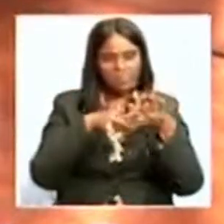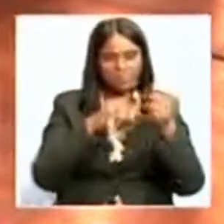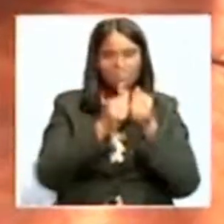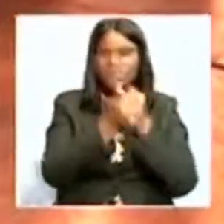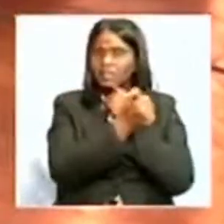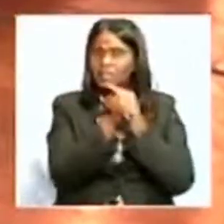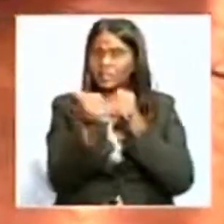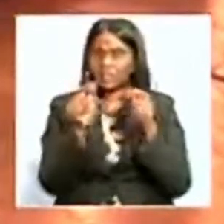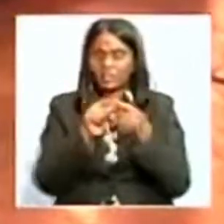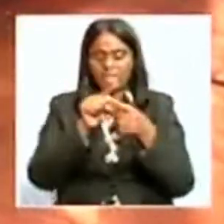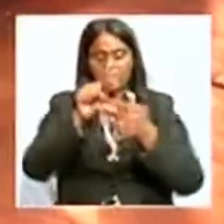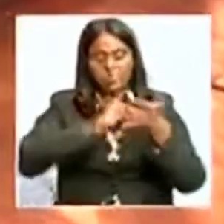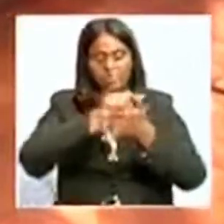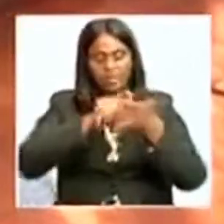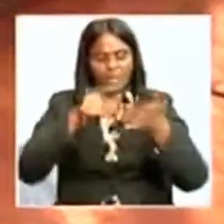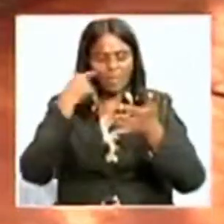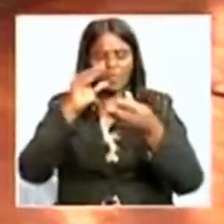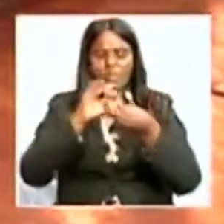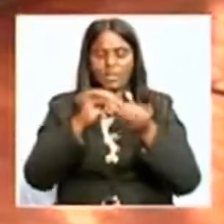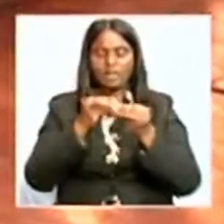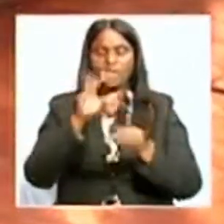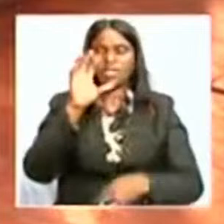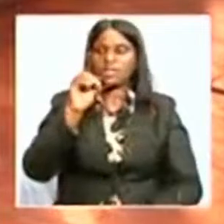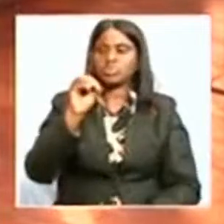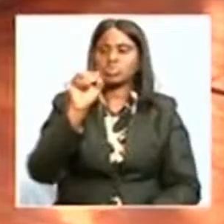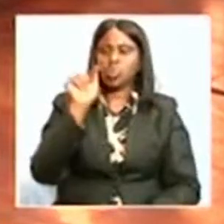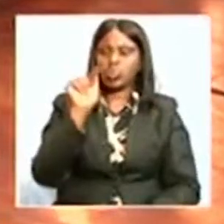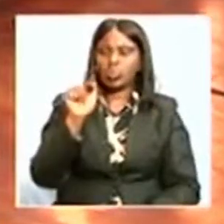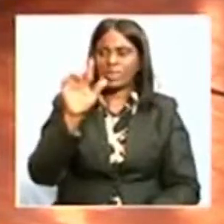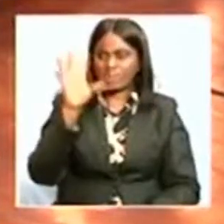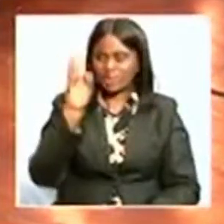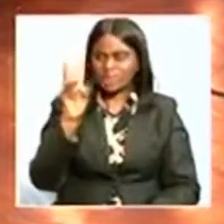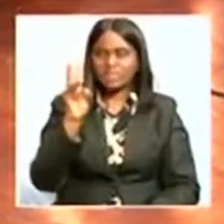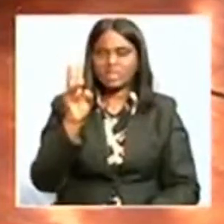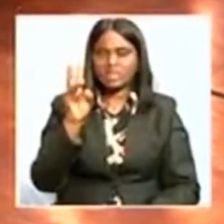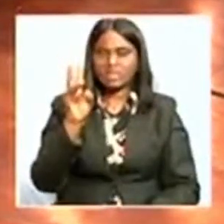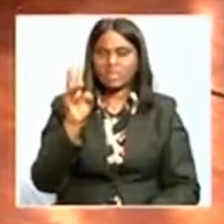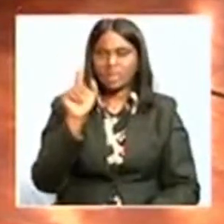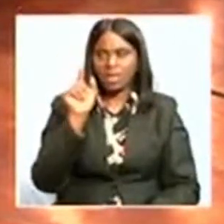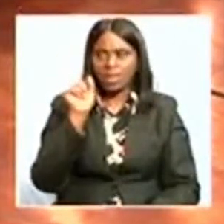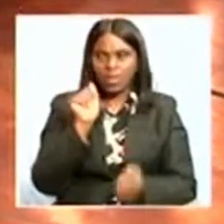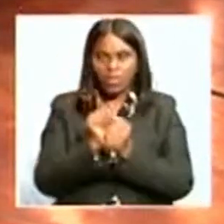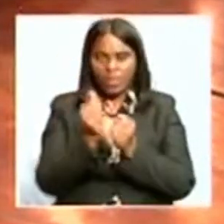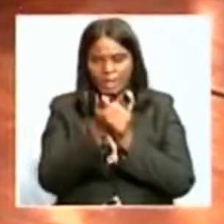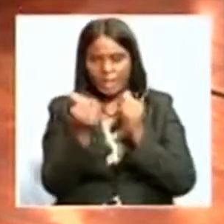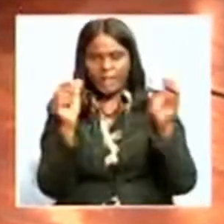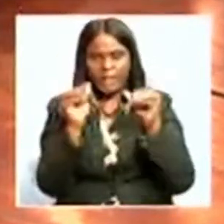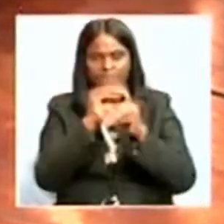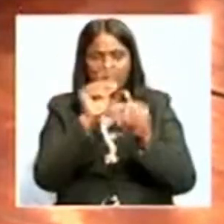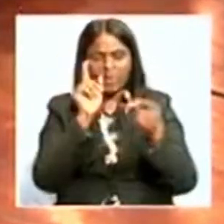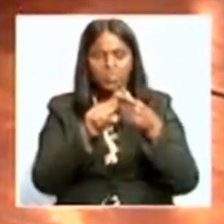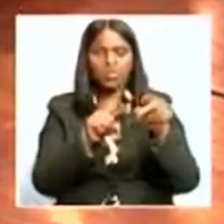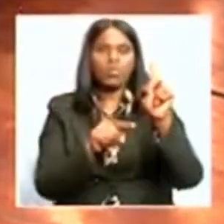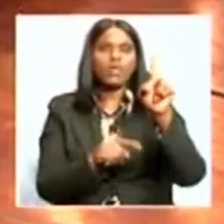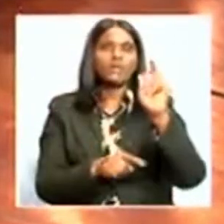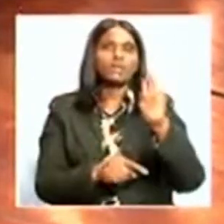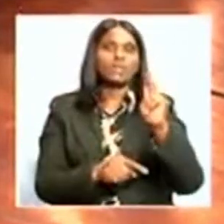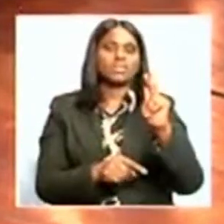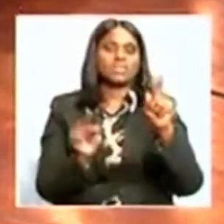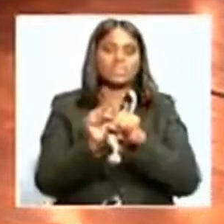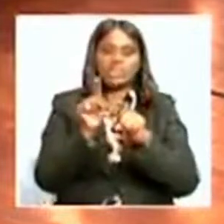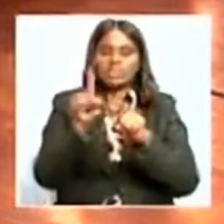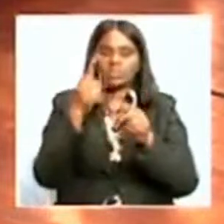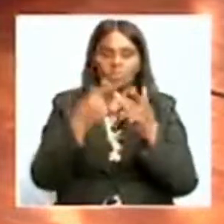others, deletion of the figure 0.6 in the duty rate column and the substitution of the figure to 1 kwacha in order